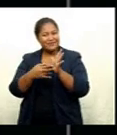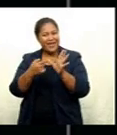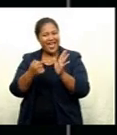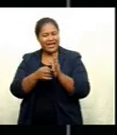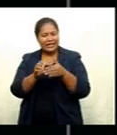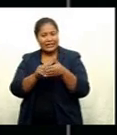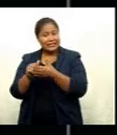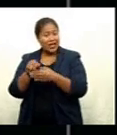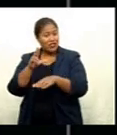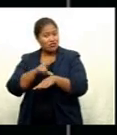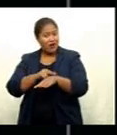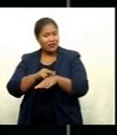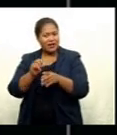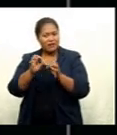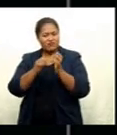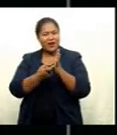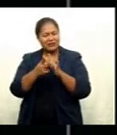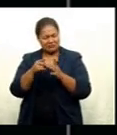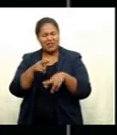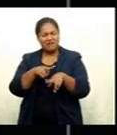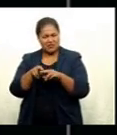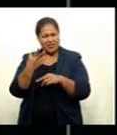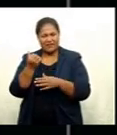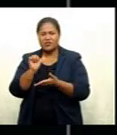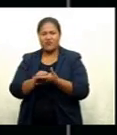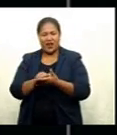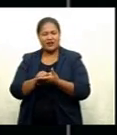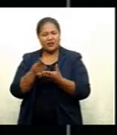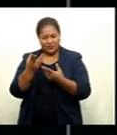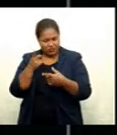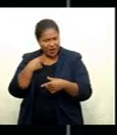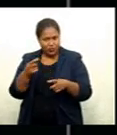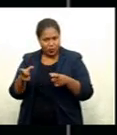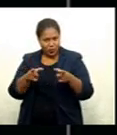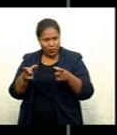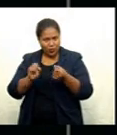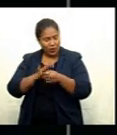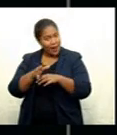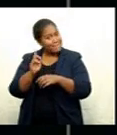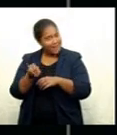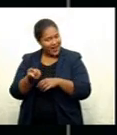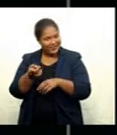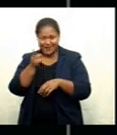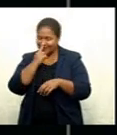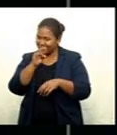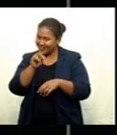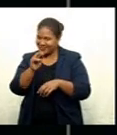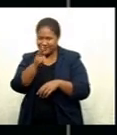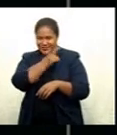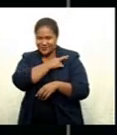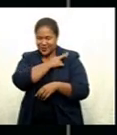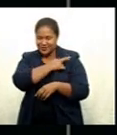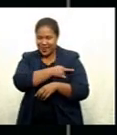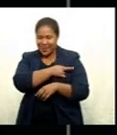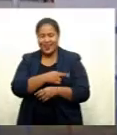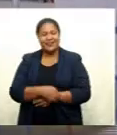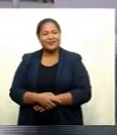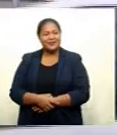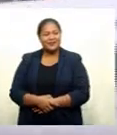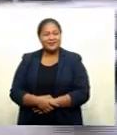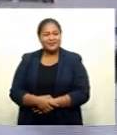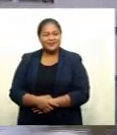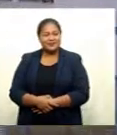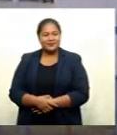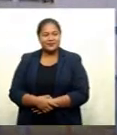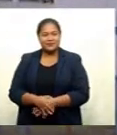Fiji is on the right path towards curbing the spread of the virus, people need to play their part and be responsible. Koretandulala reports.